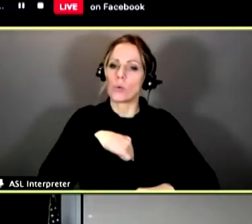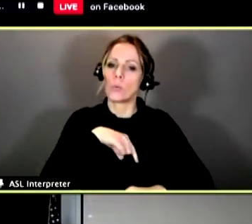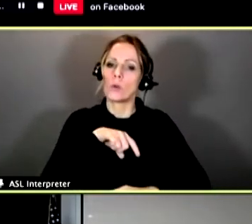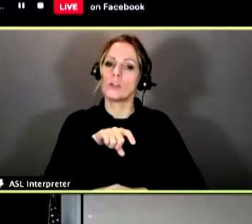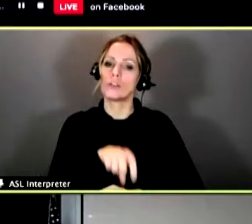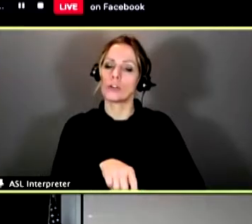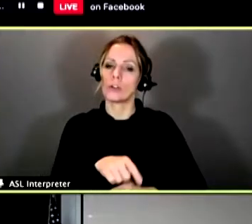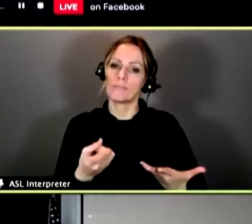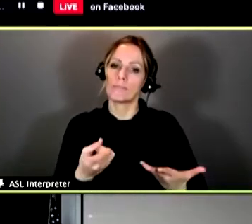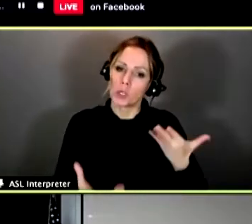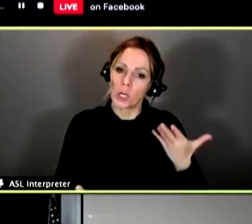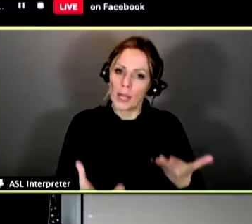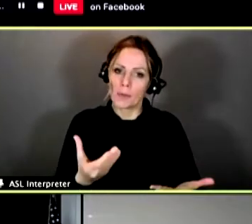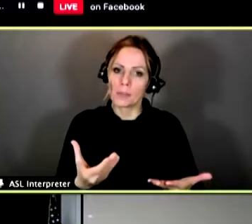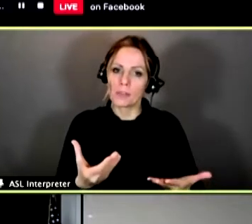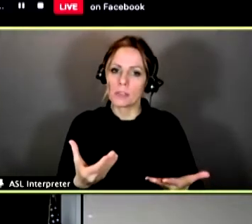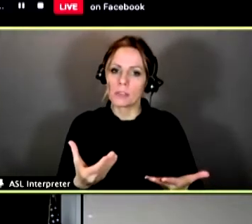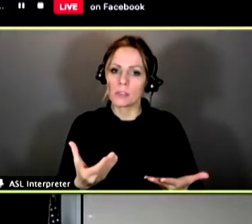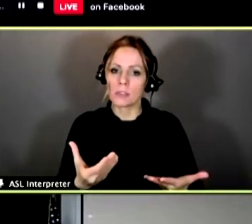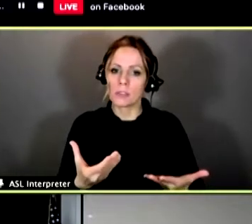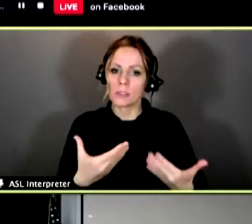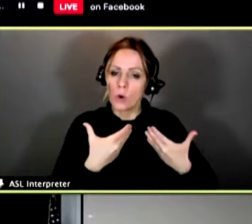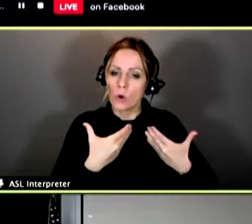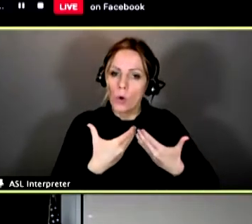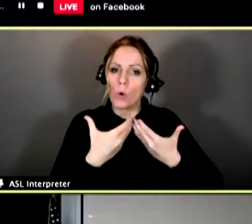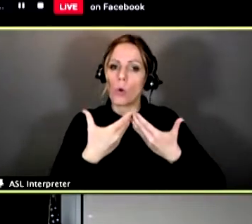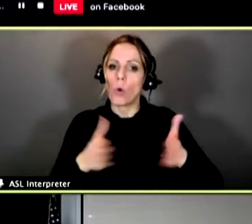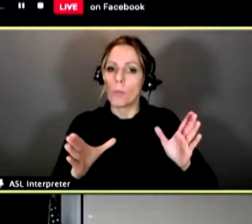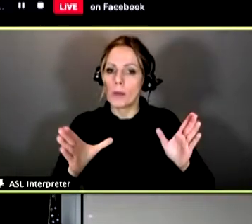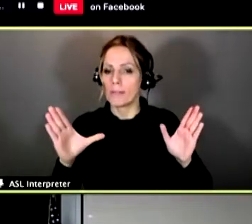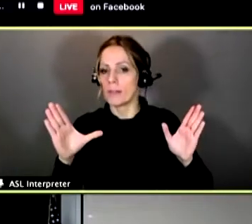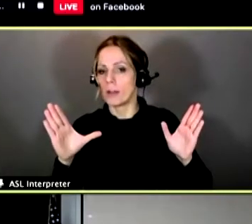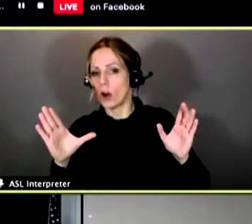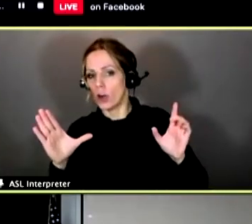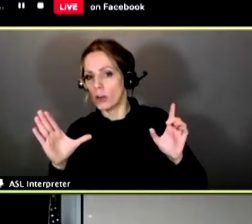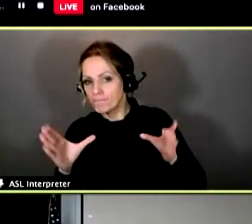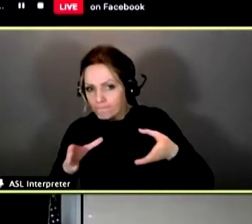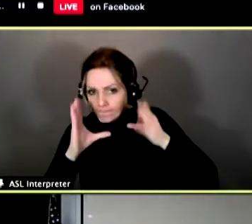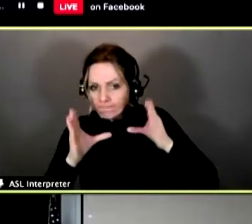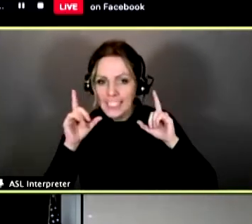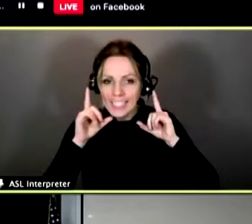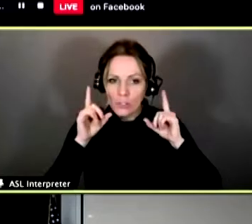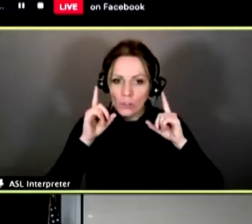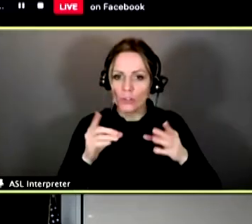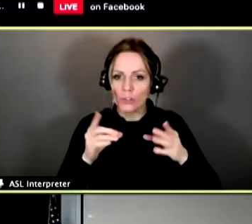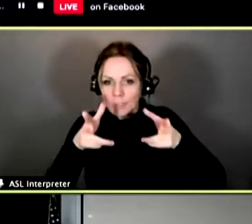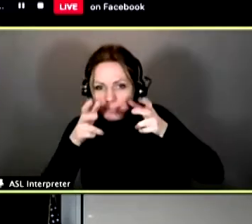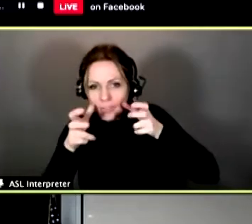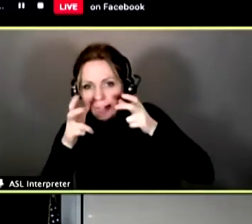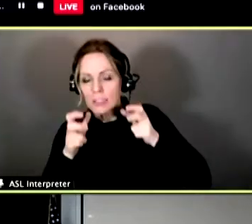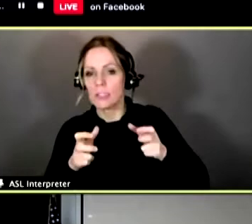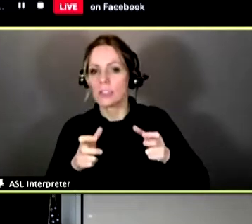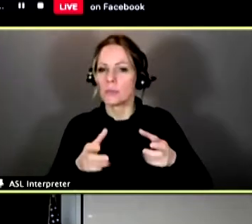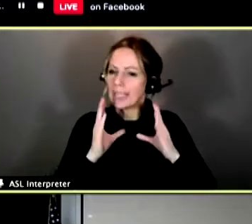open our ears and listen to what our police officers have to go through first.